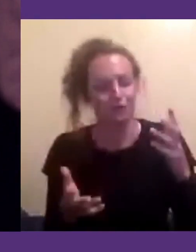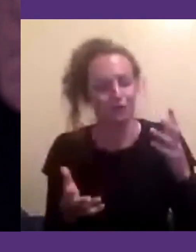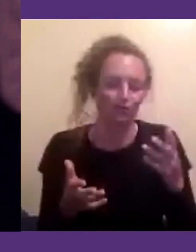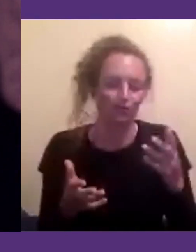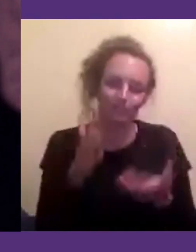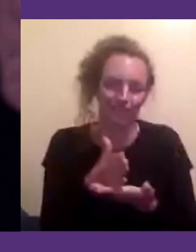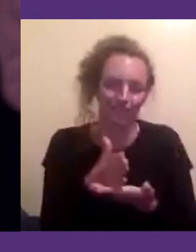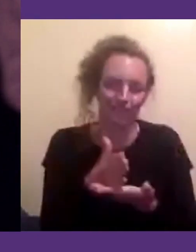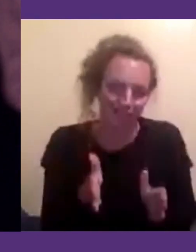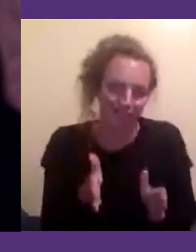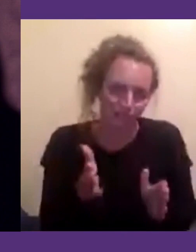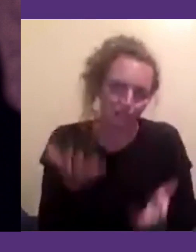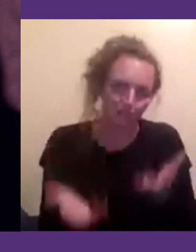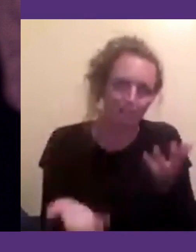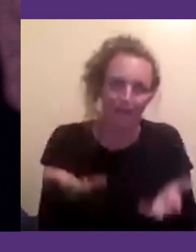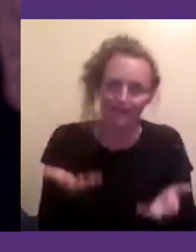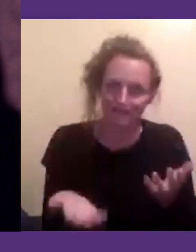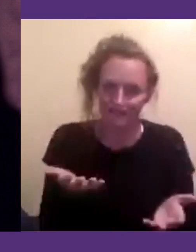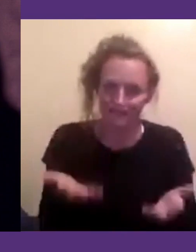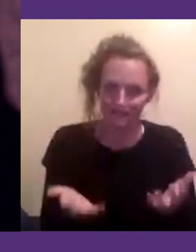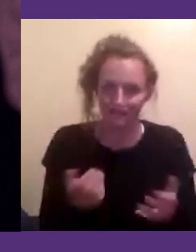in society.